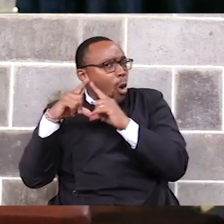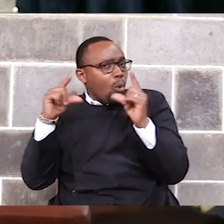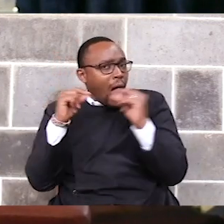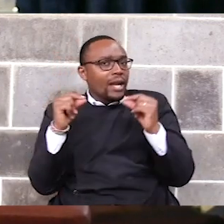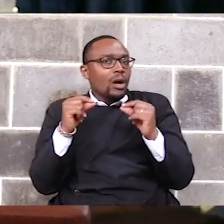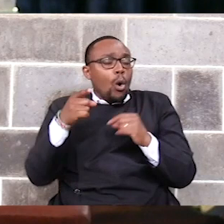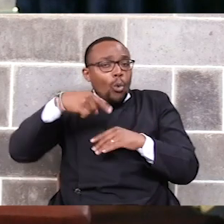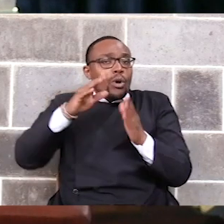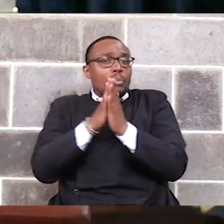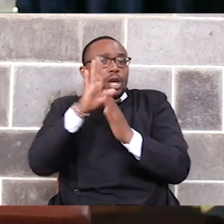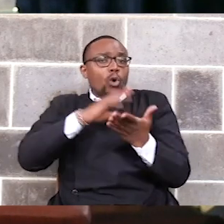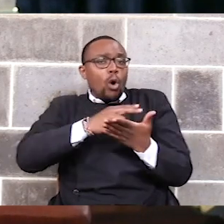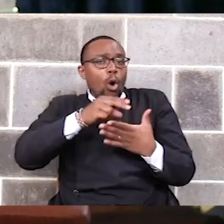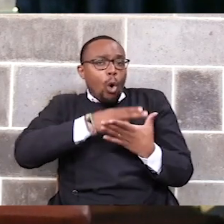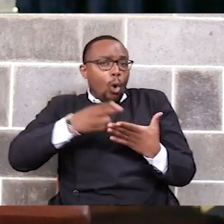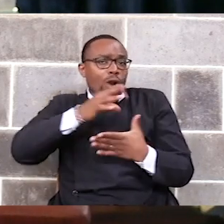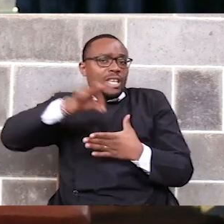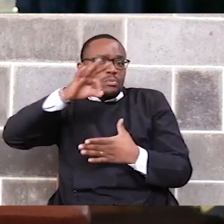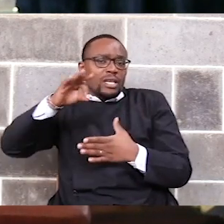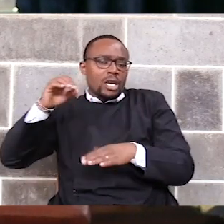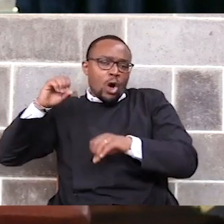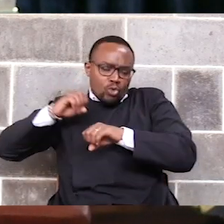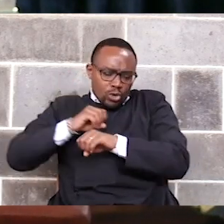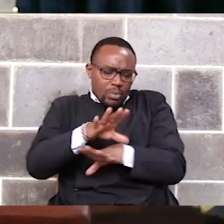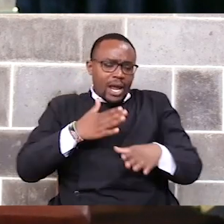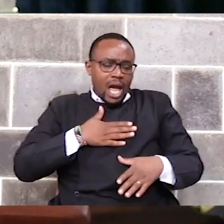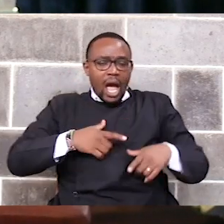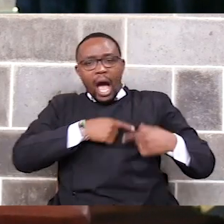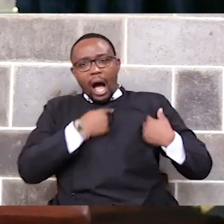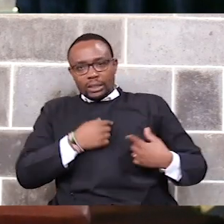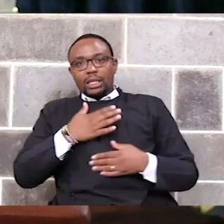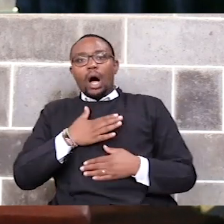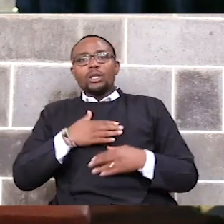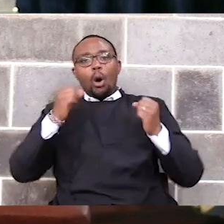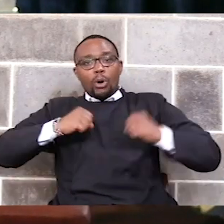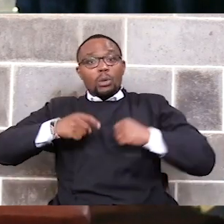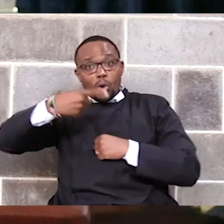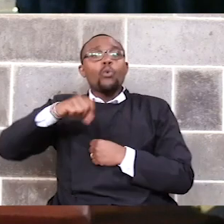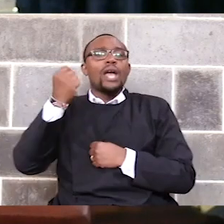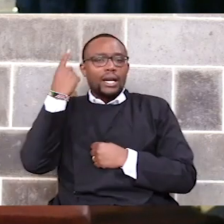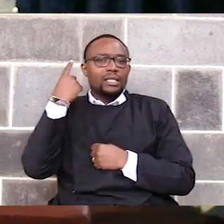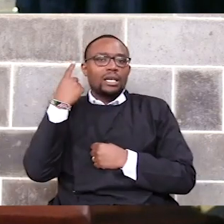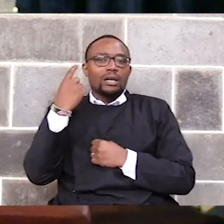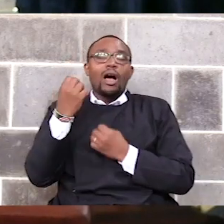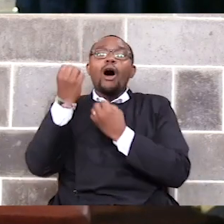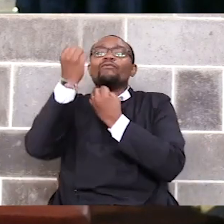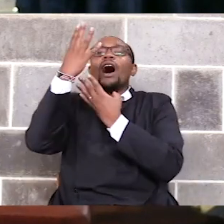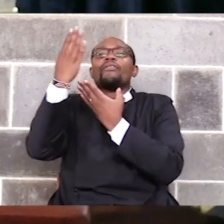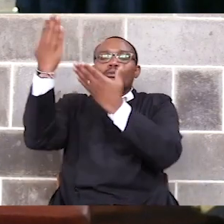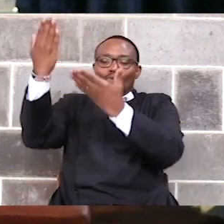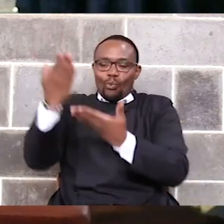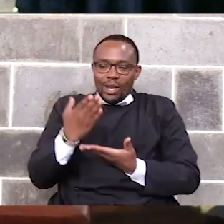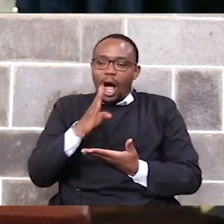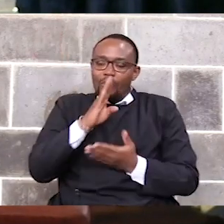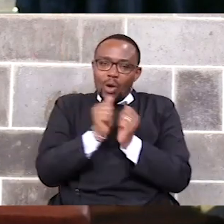Spirit to impart upon each and every one of us and speak to us in a language that we understand. Father, we welcome you. Be with